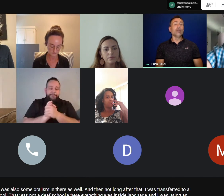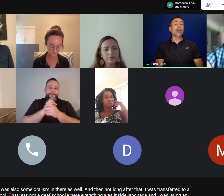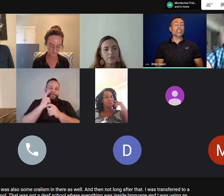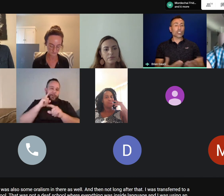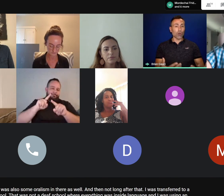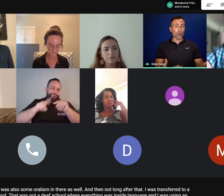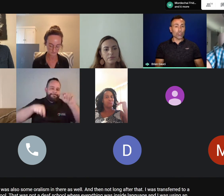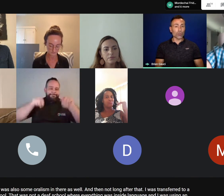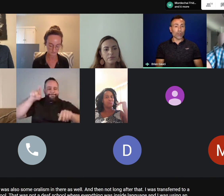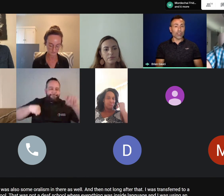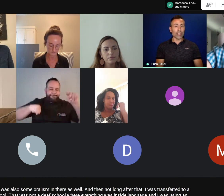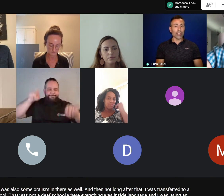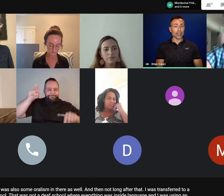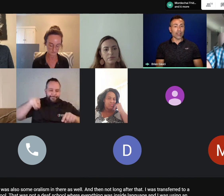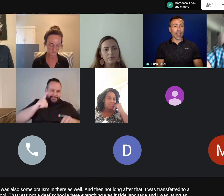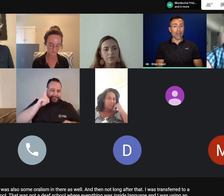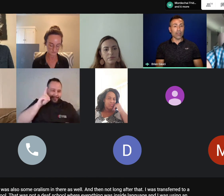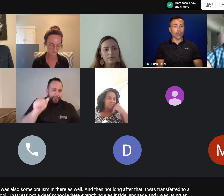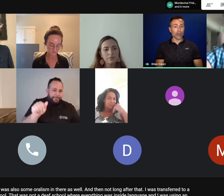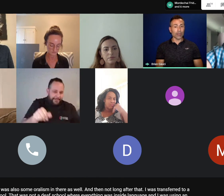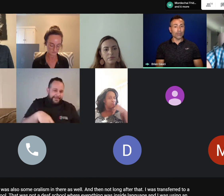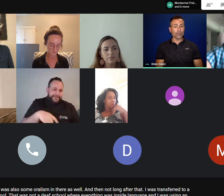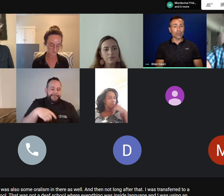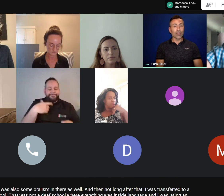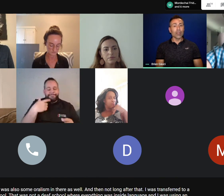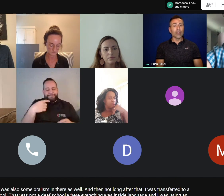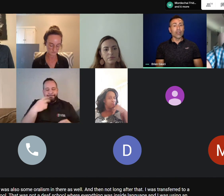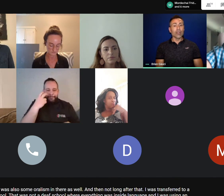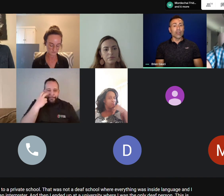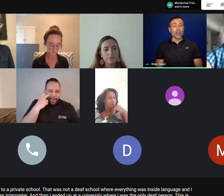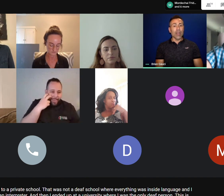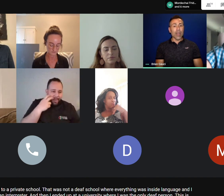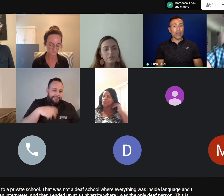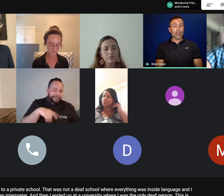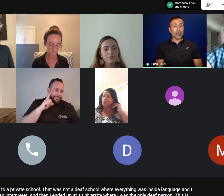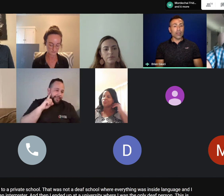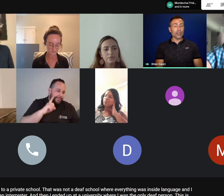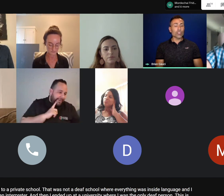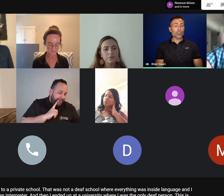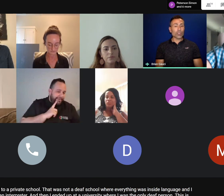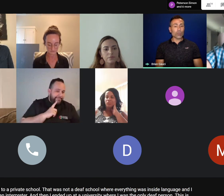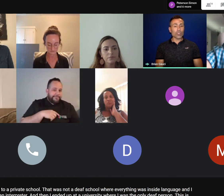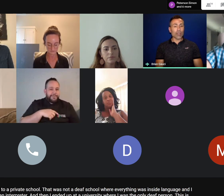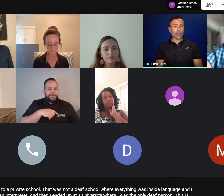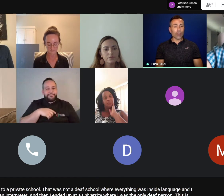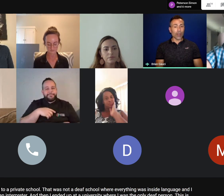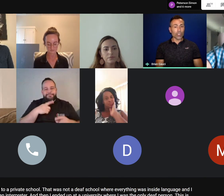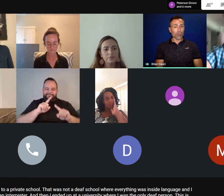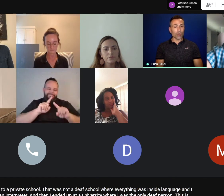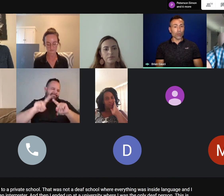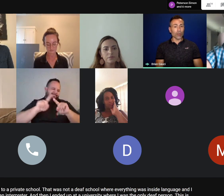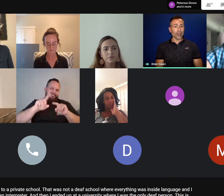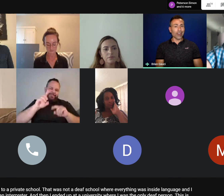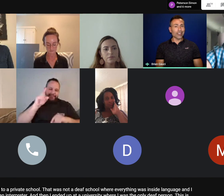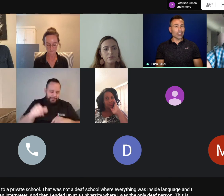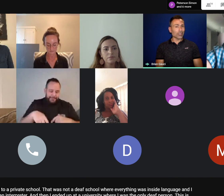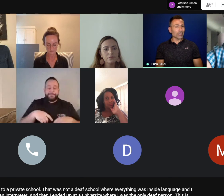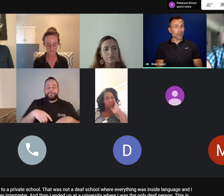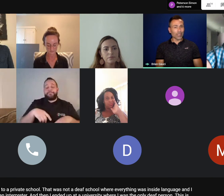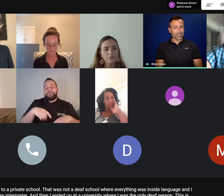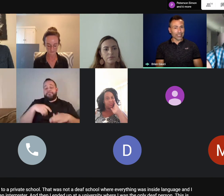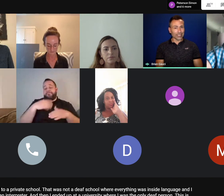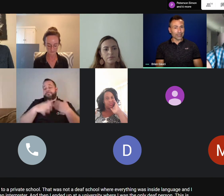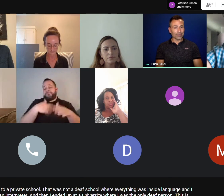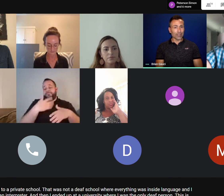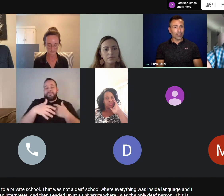not as exposed to everything that they have in America. And the instructor was not very knowledgeable on how to deal